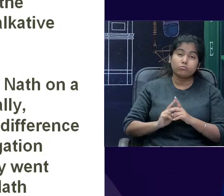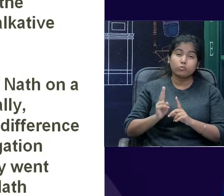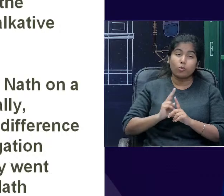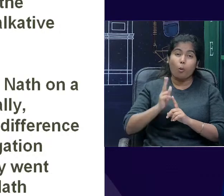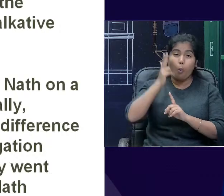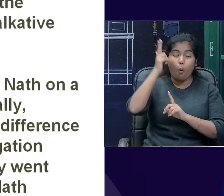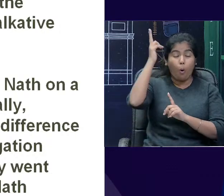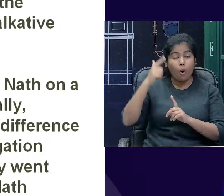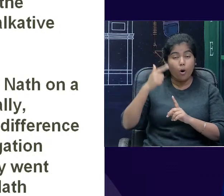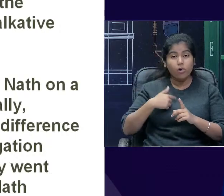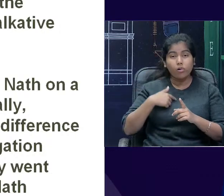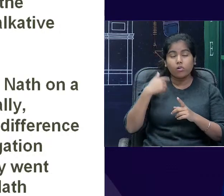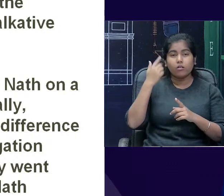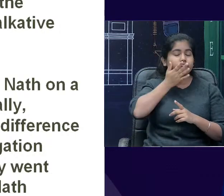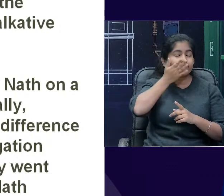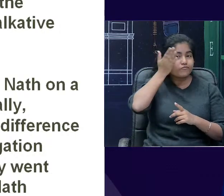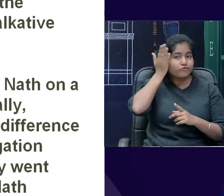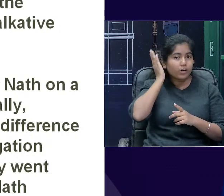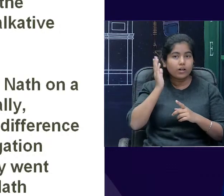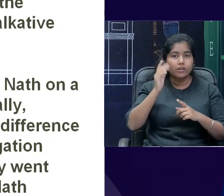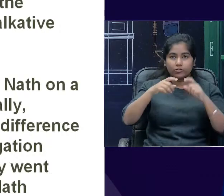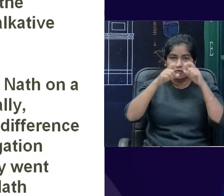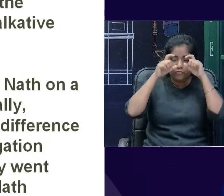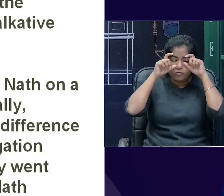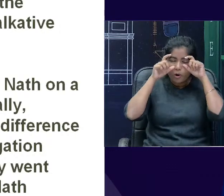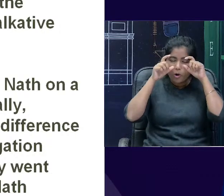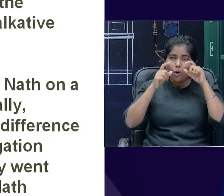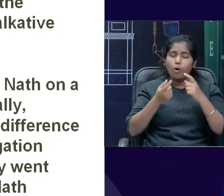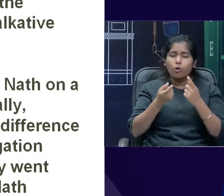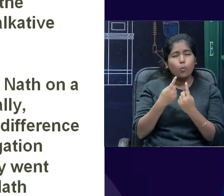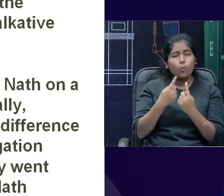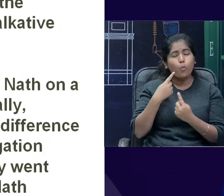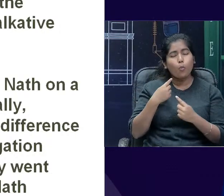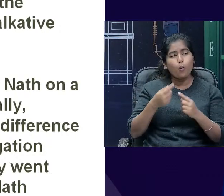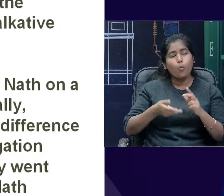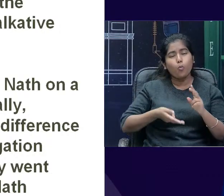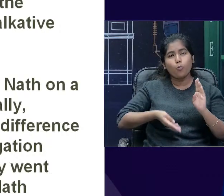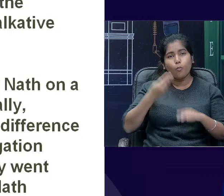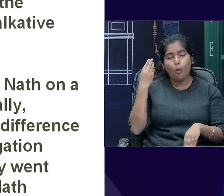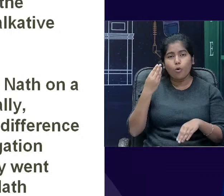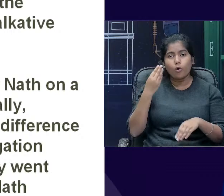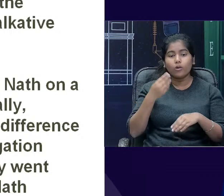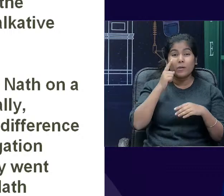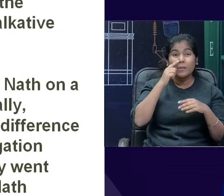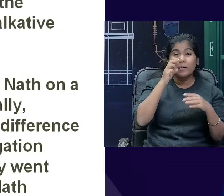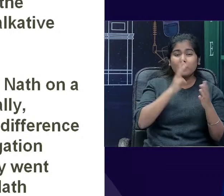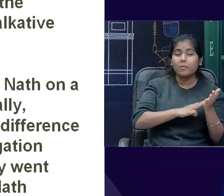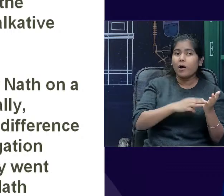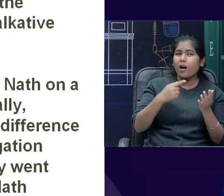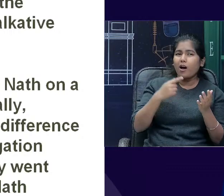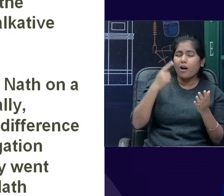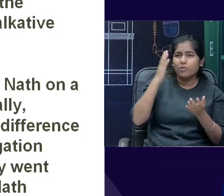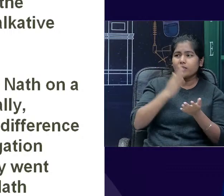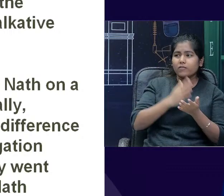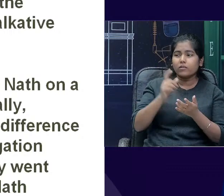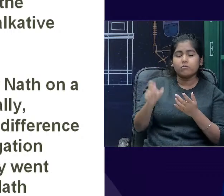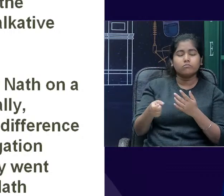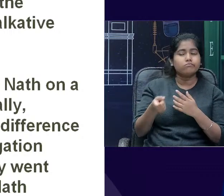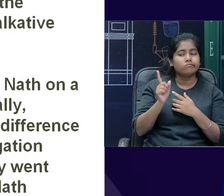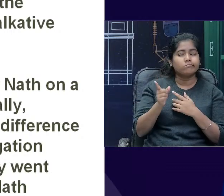fair, spectacled and talkative man whom Maya believes was an accomplice.